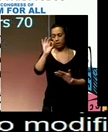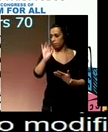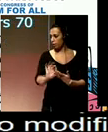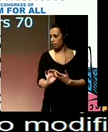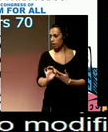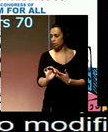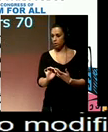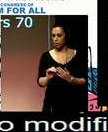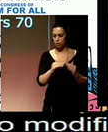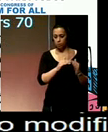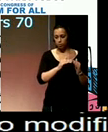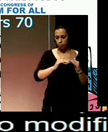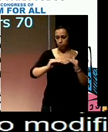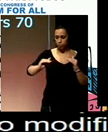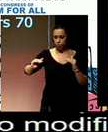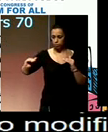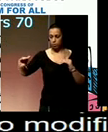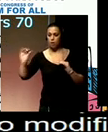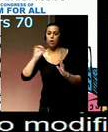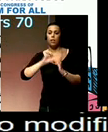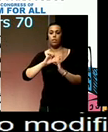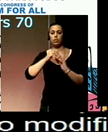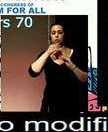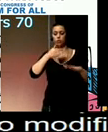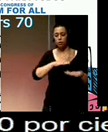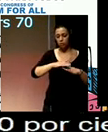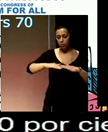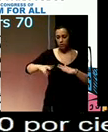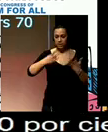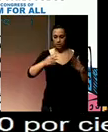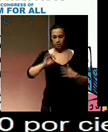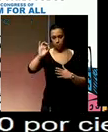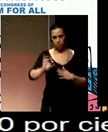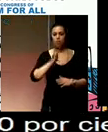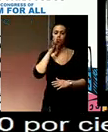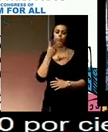center is now accessible to persons with motor disabilities.